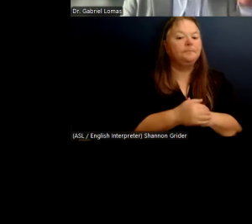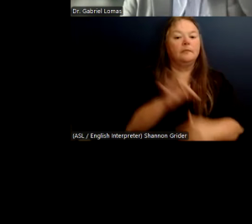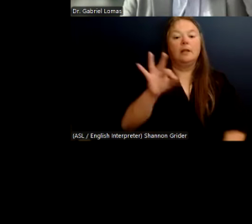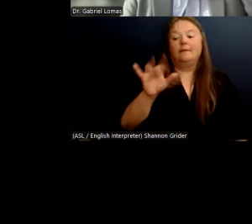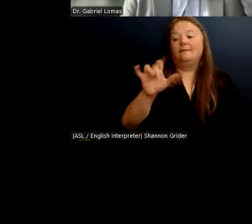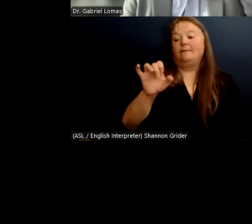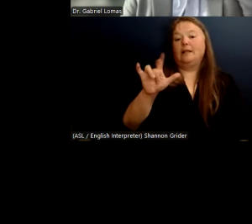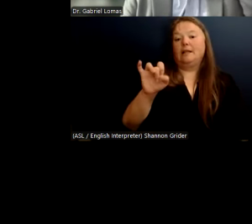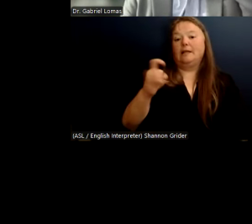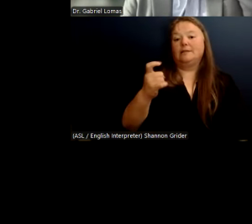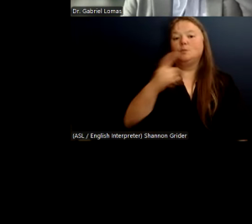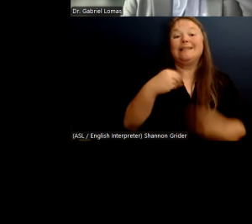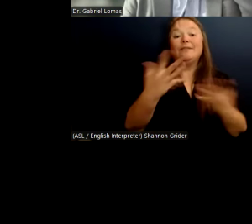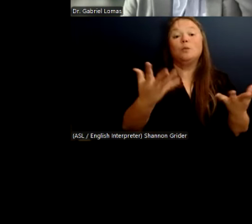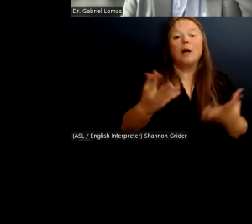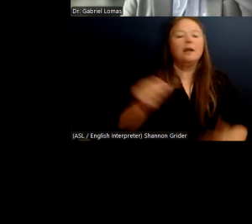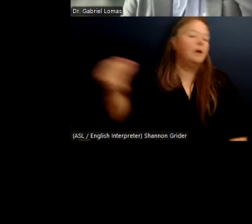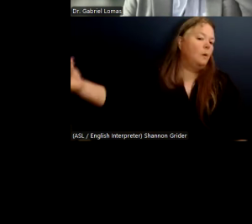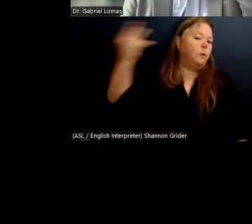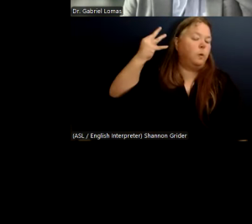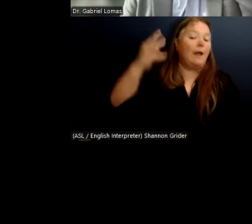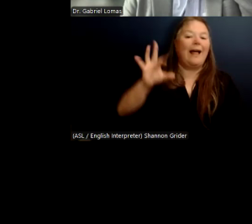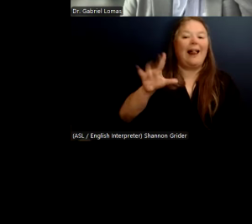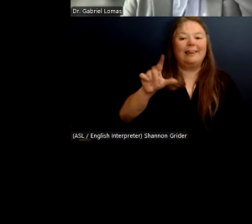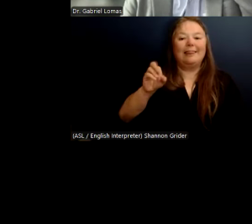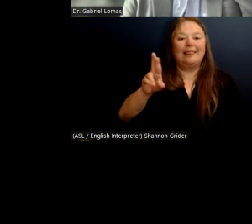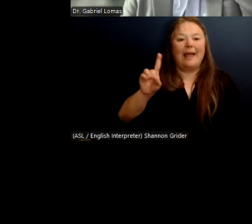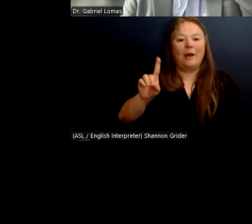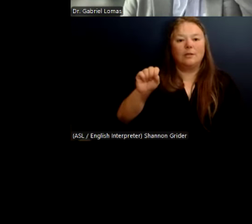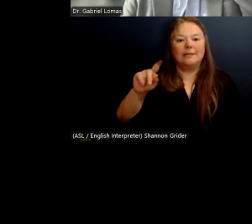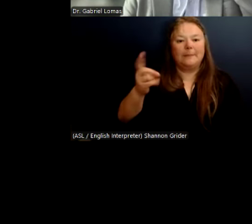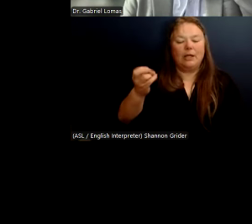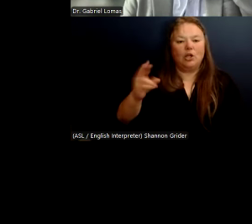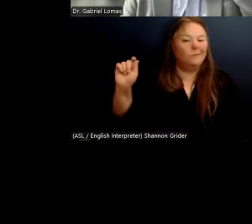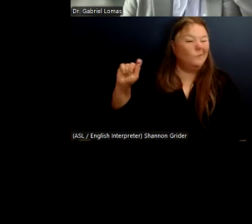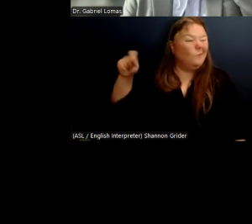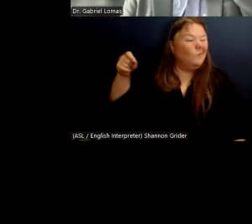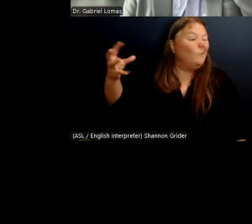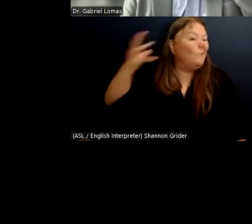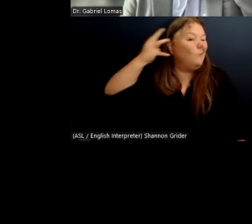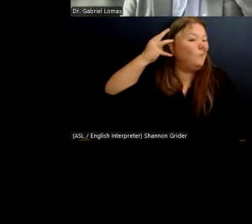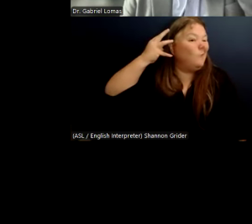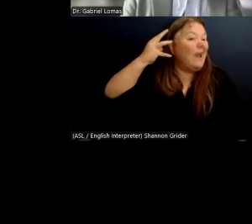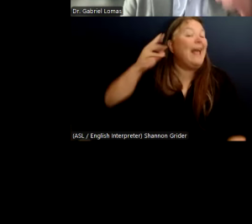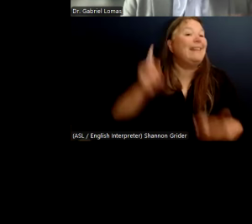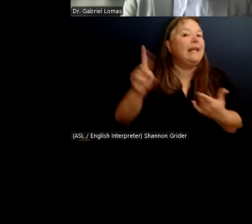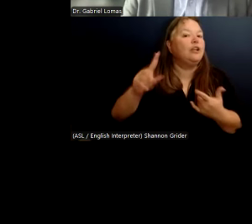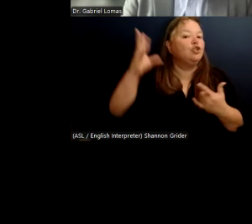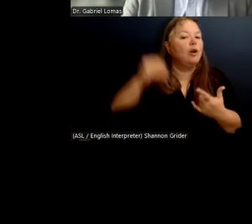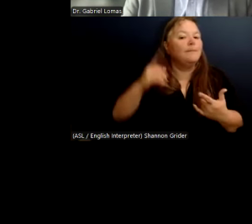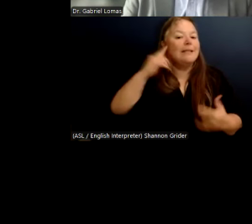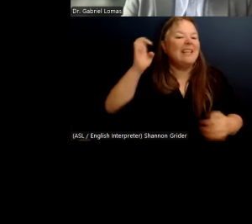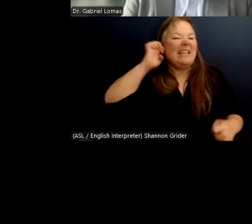a loudspeaker, which he had to turn up to full volume. And then he had to turn it off because there was feedback that it made, and it